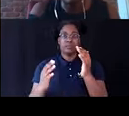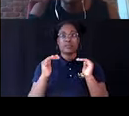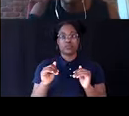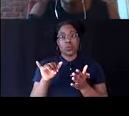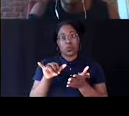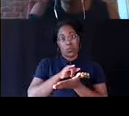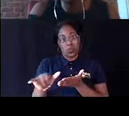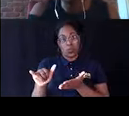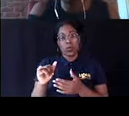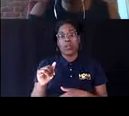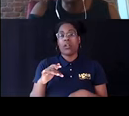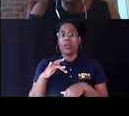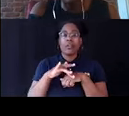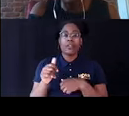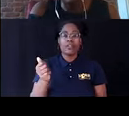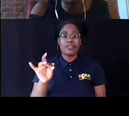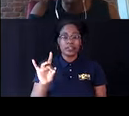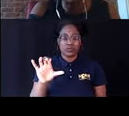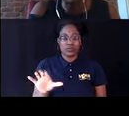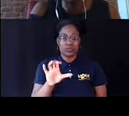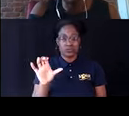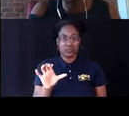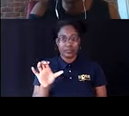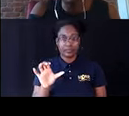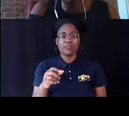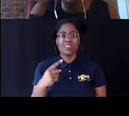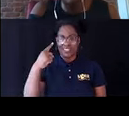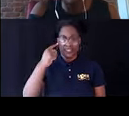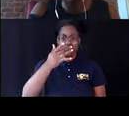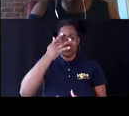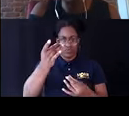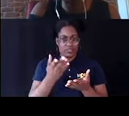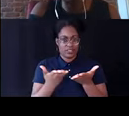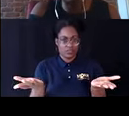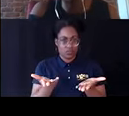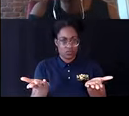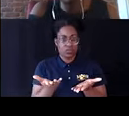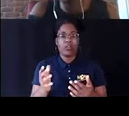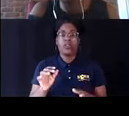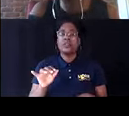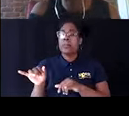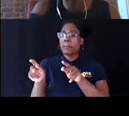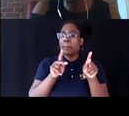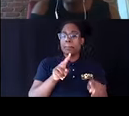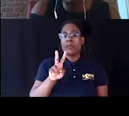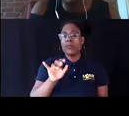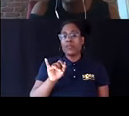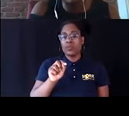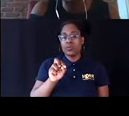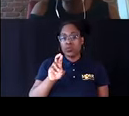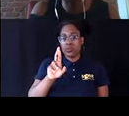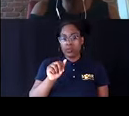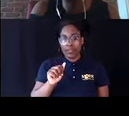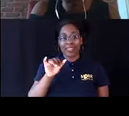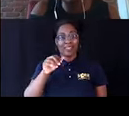1800s. I think the really interesting thing here is that just like Victoria, Mary Jones also talks about the acceptance that